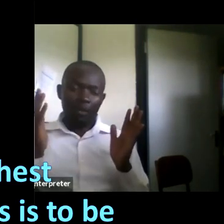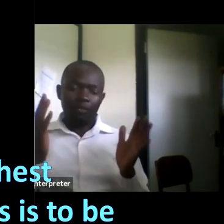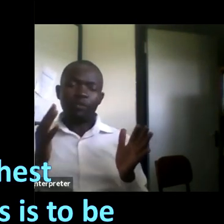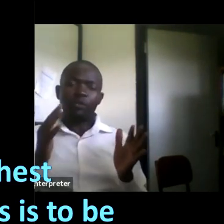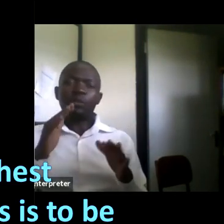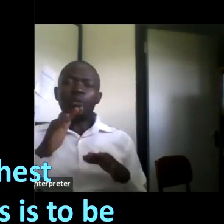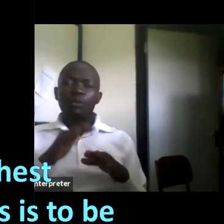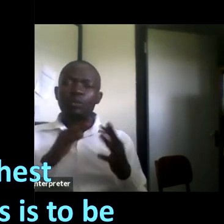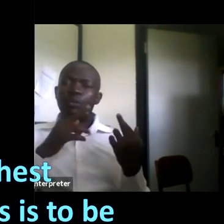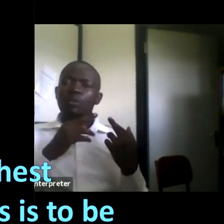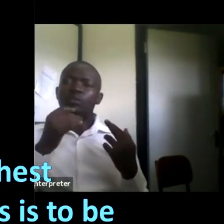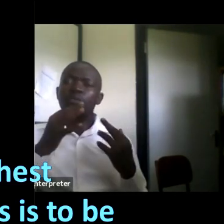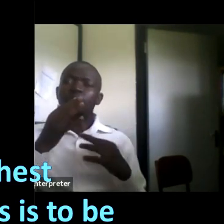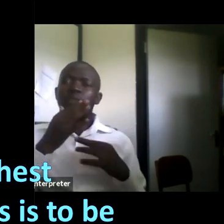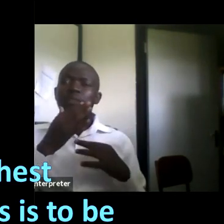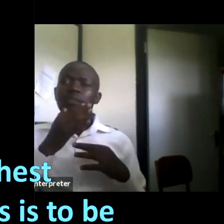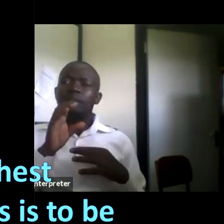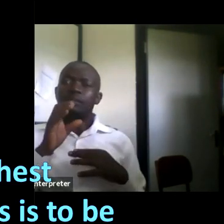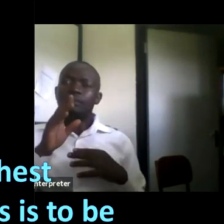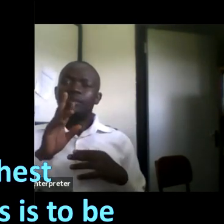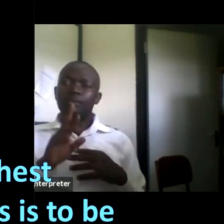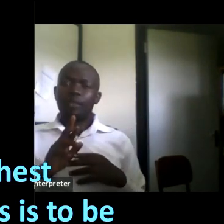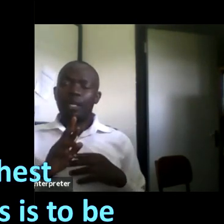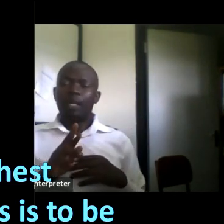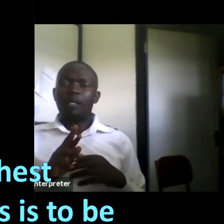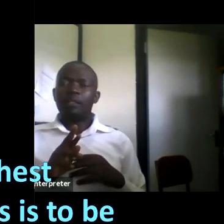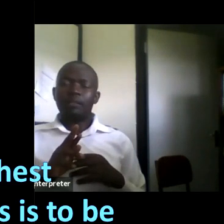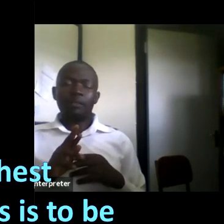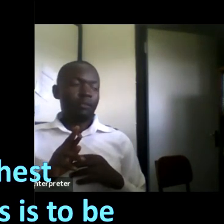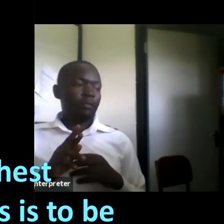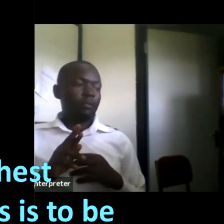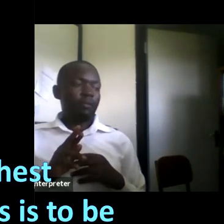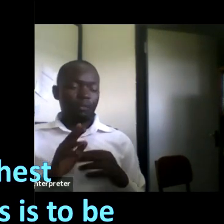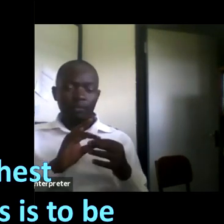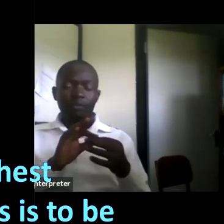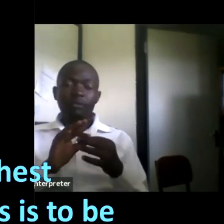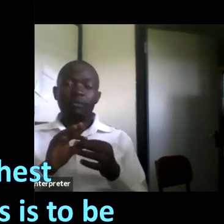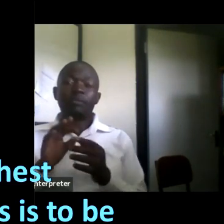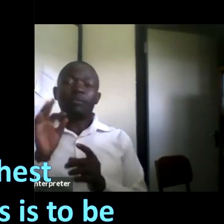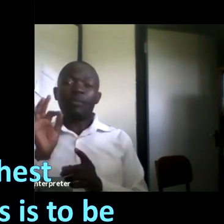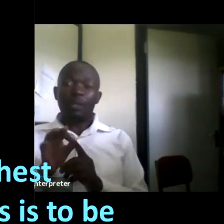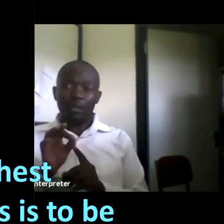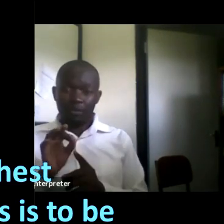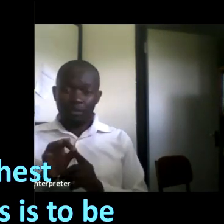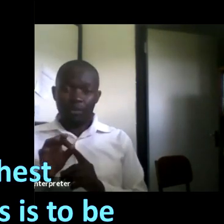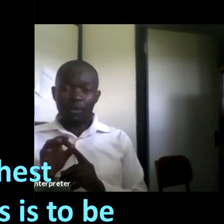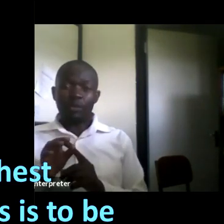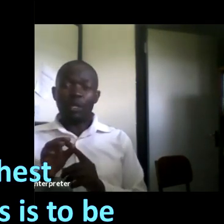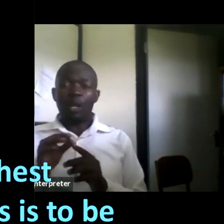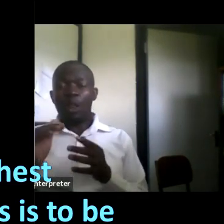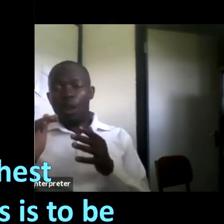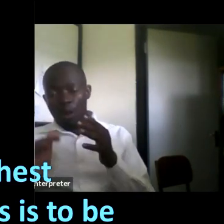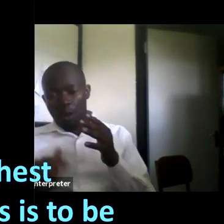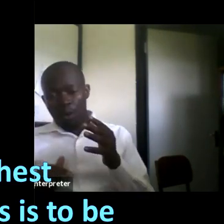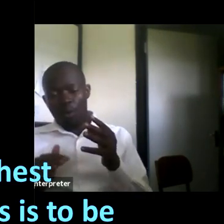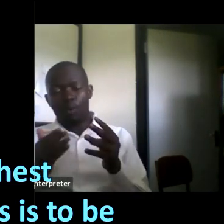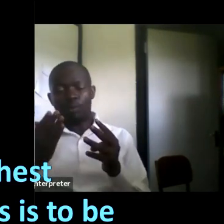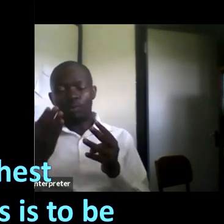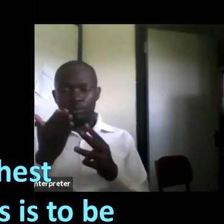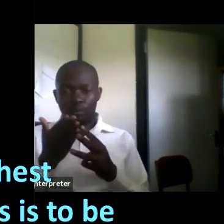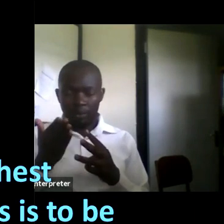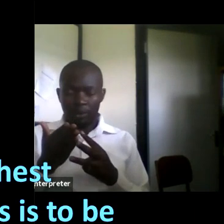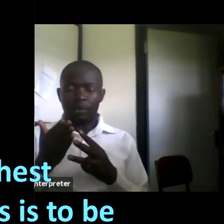for habilitation and rehabilitation service delivery, especially in low and middle income countries. I think Christy